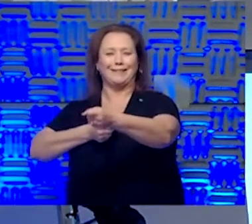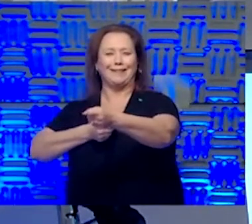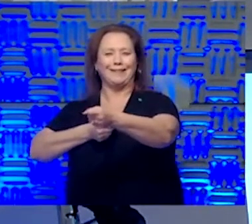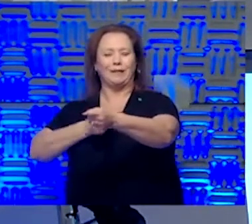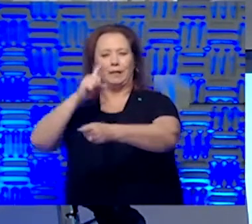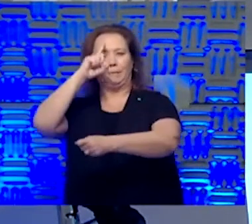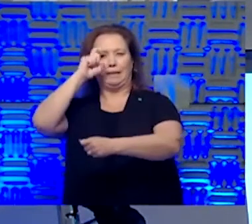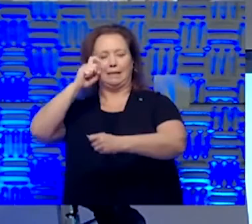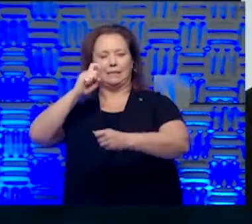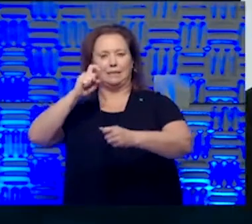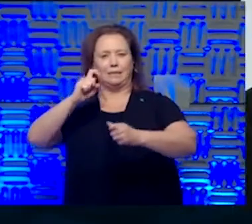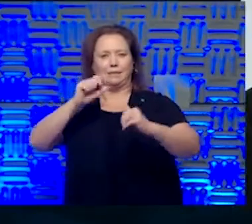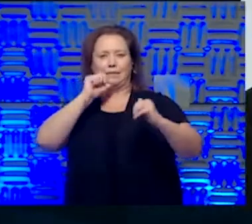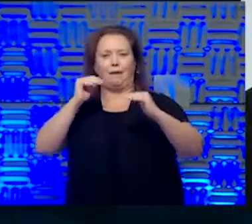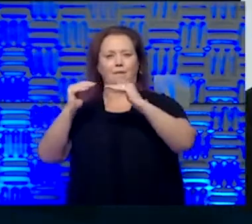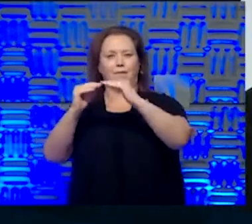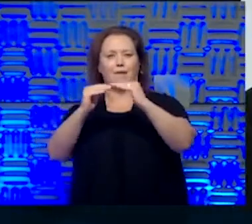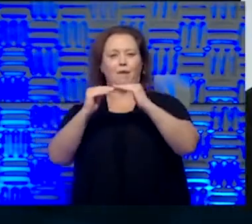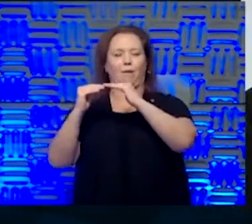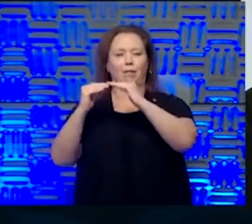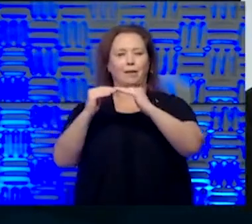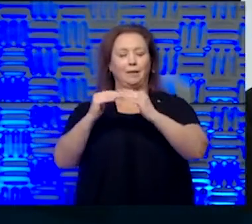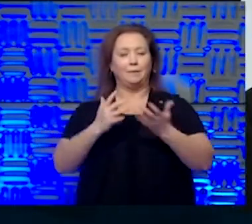because of that injustice?